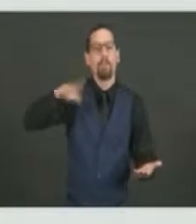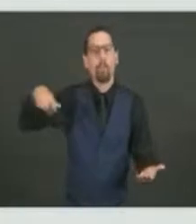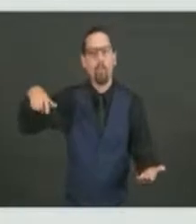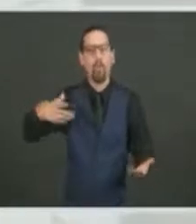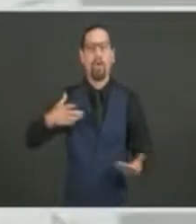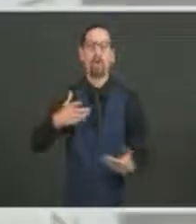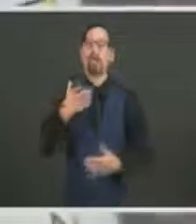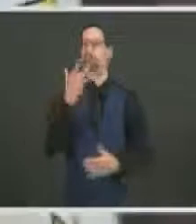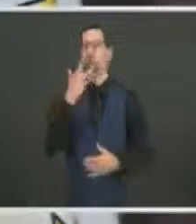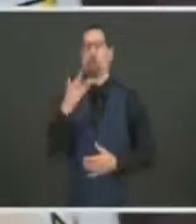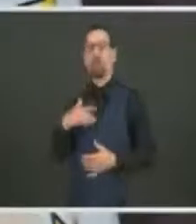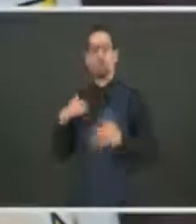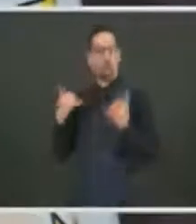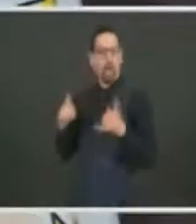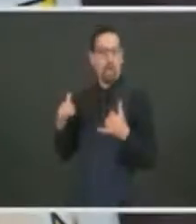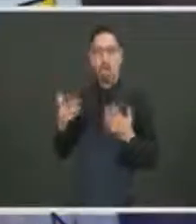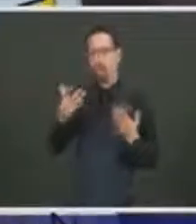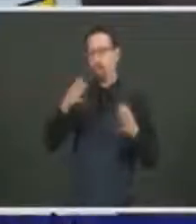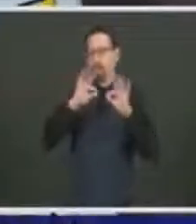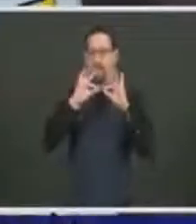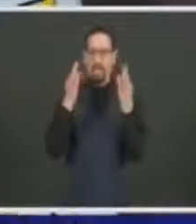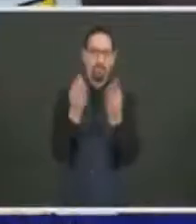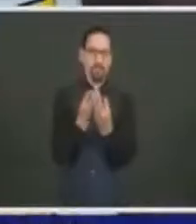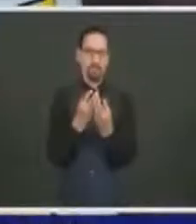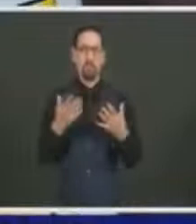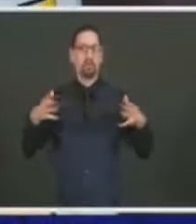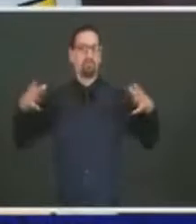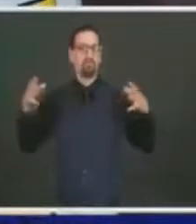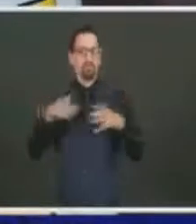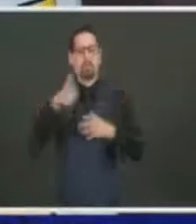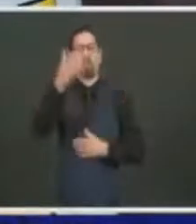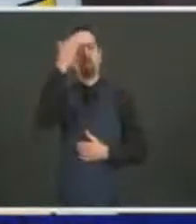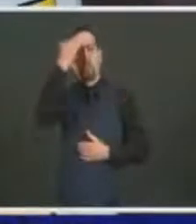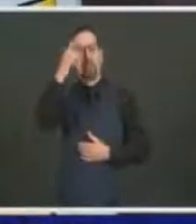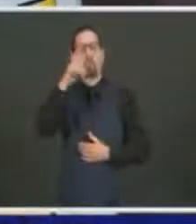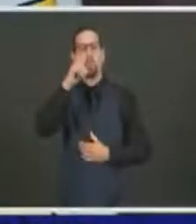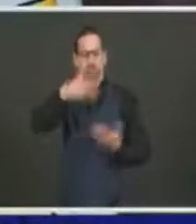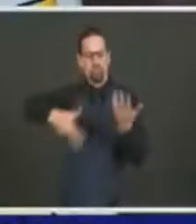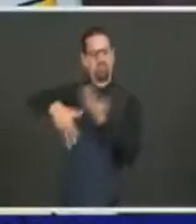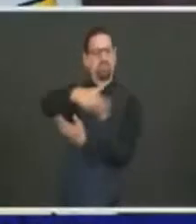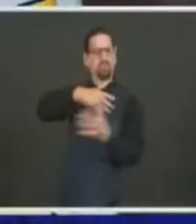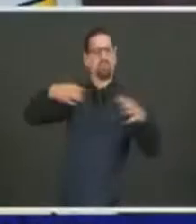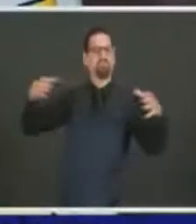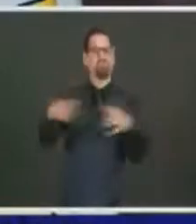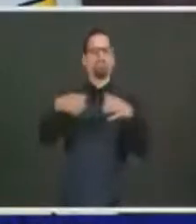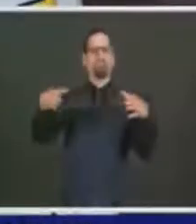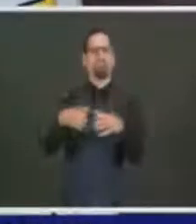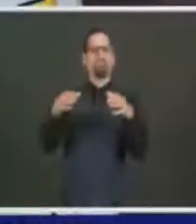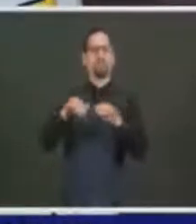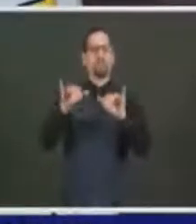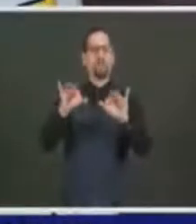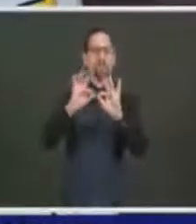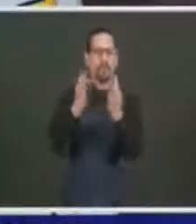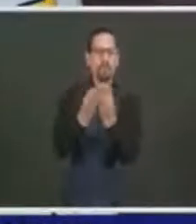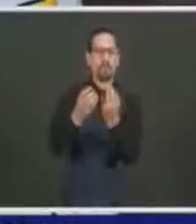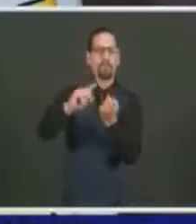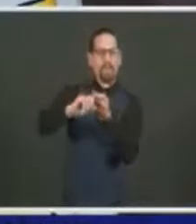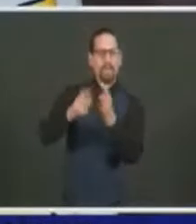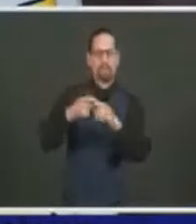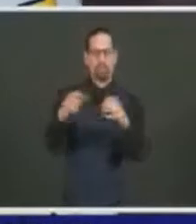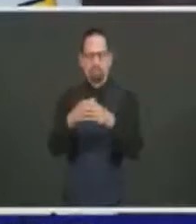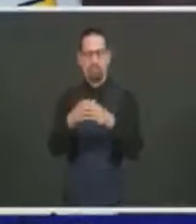family event where you all know each other, and so you're likely to mingle with everyone who's at the